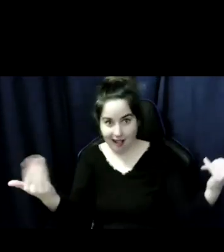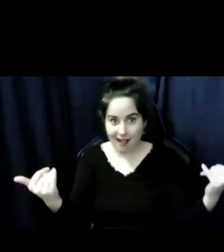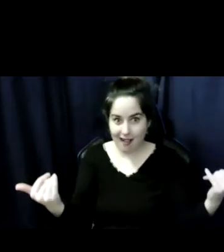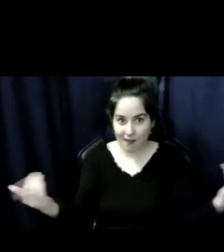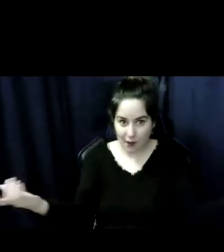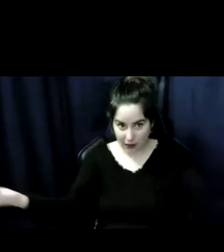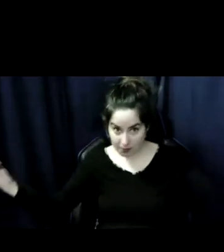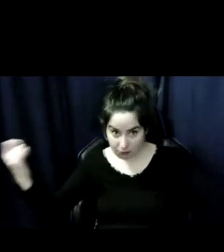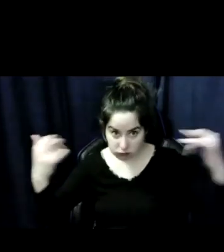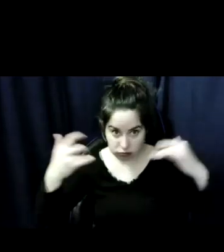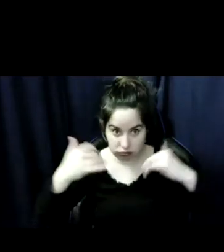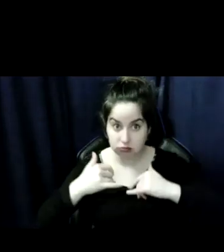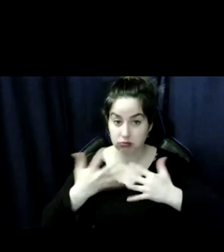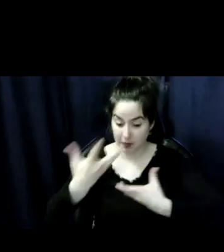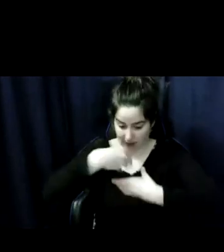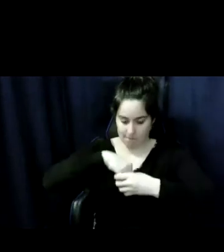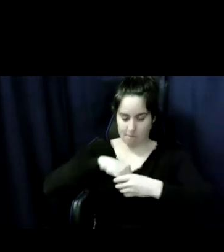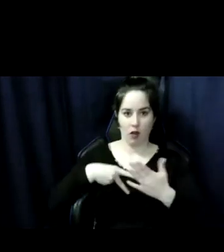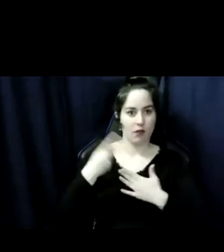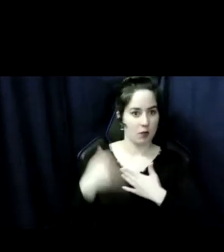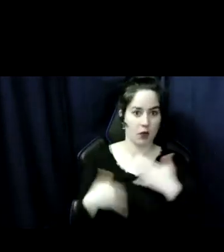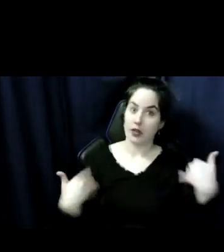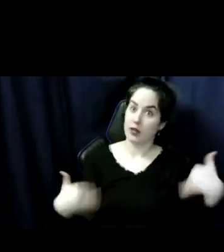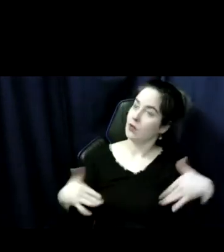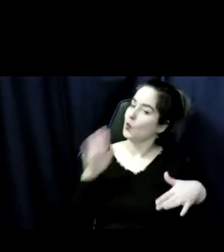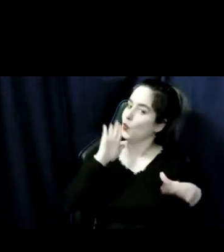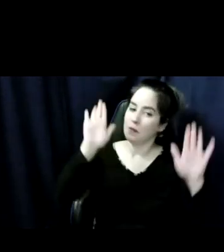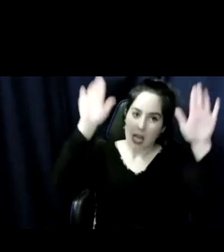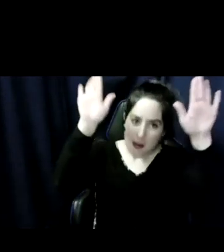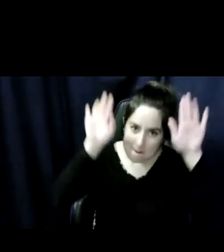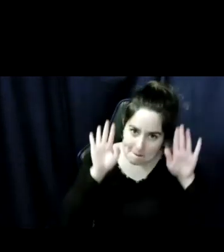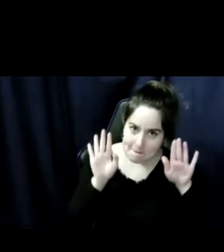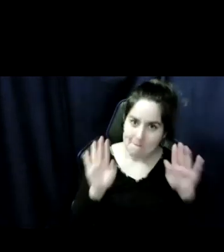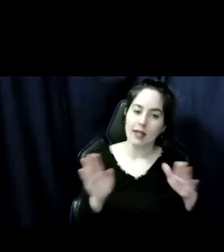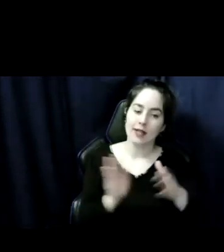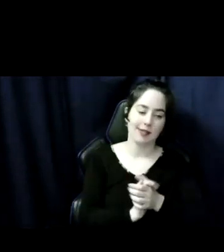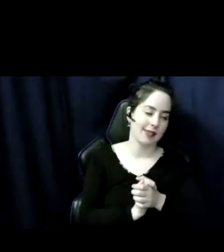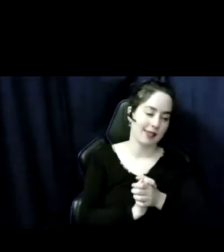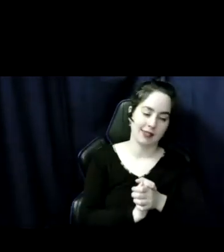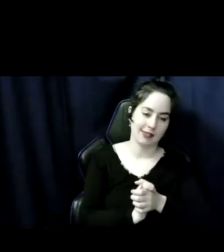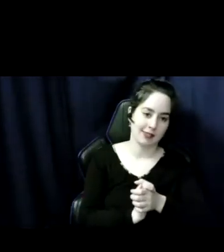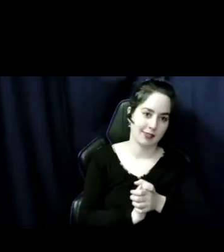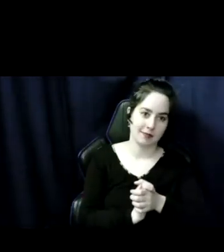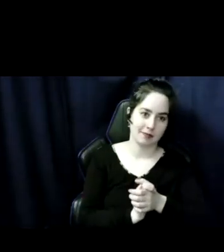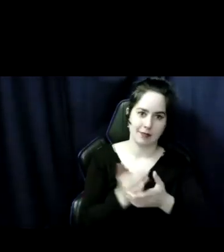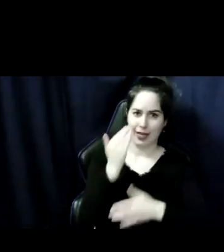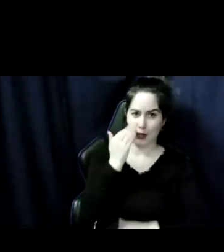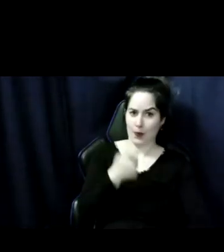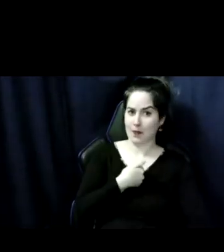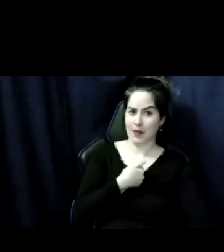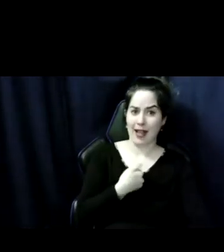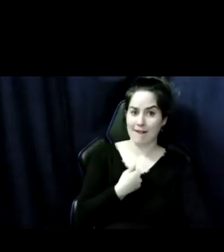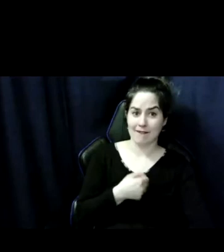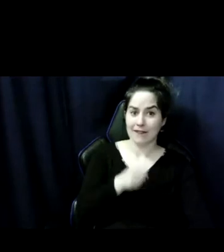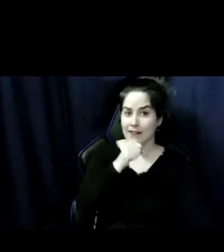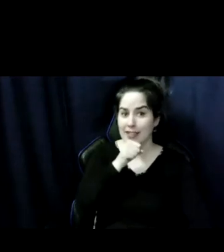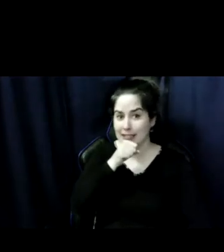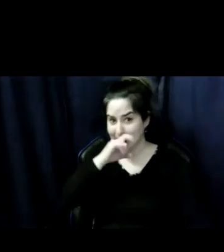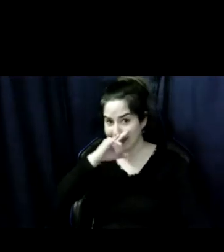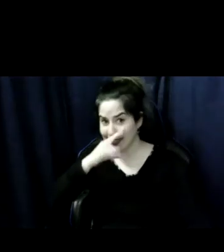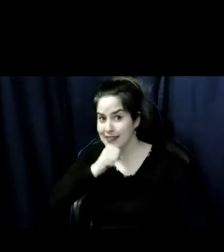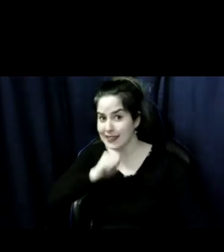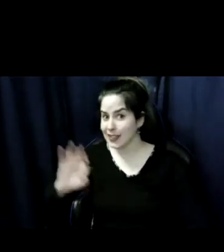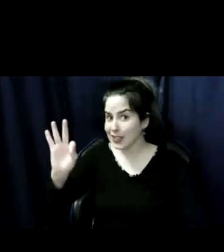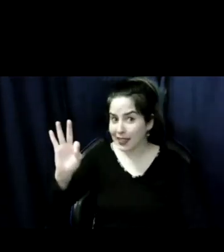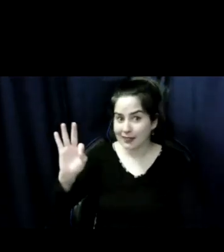to participate in it. That would be amazing. And I just know, like, I have 2 9-year-olds in school right now, and